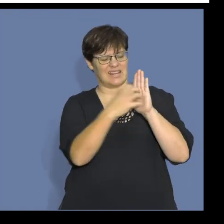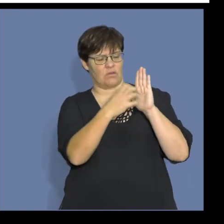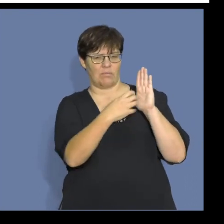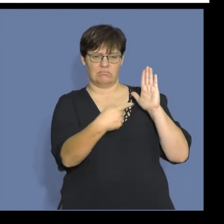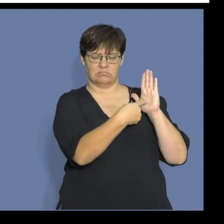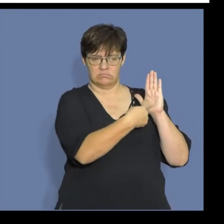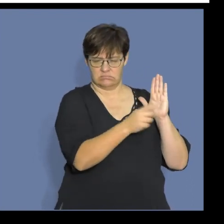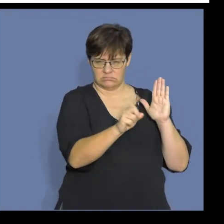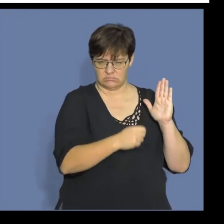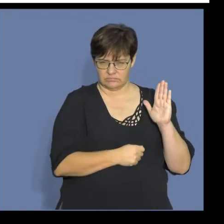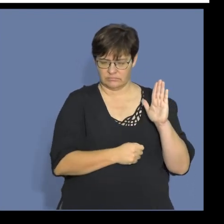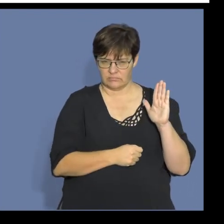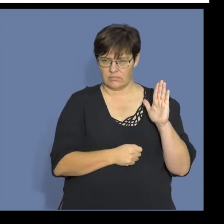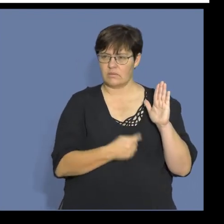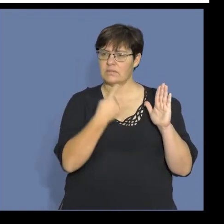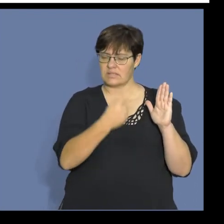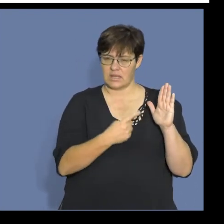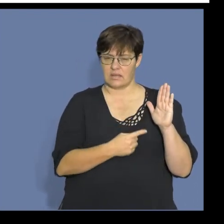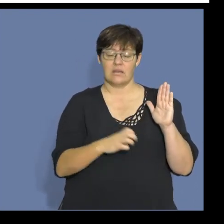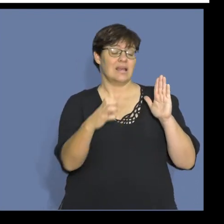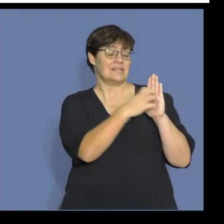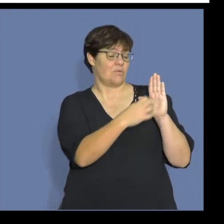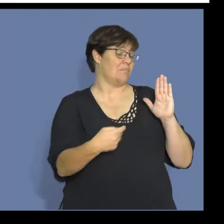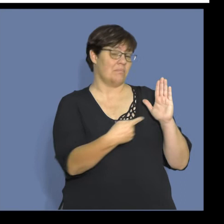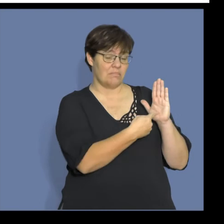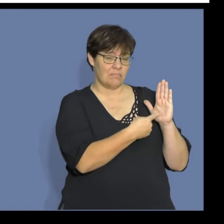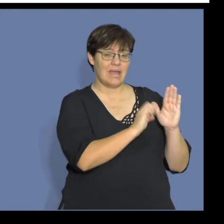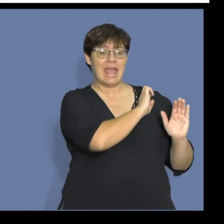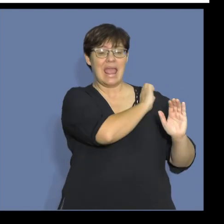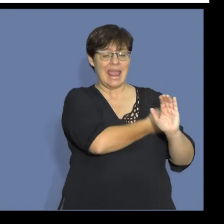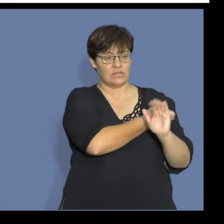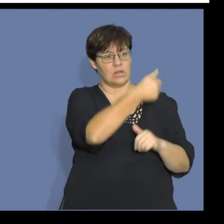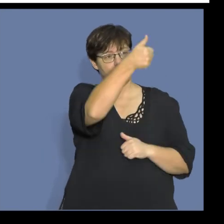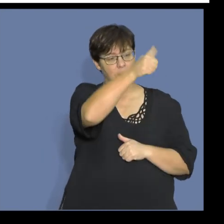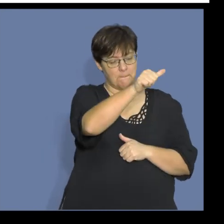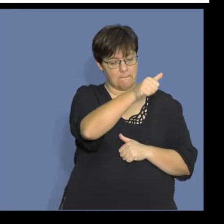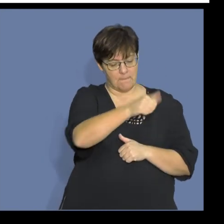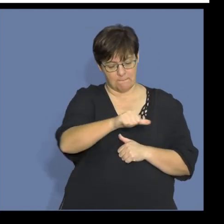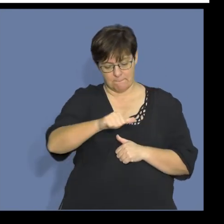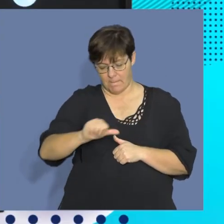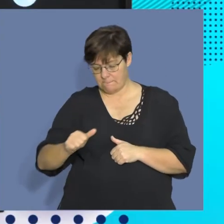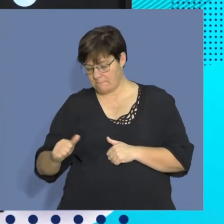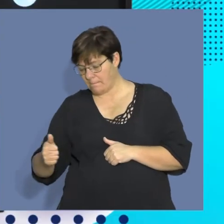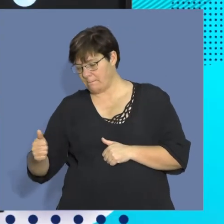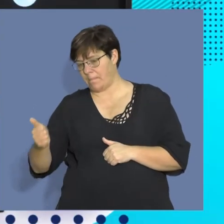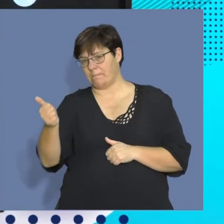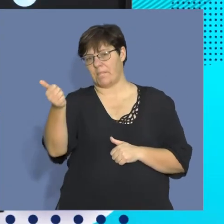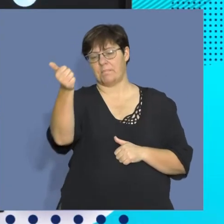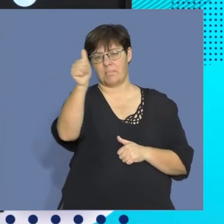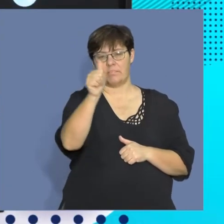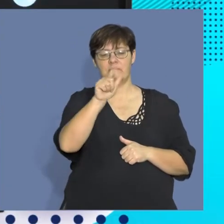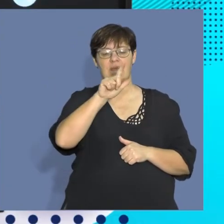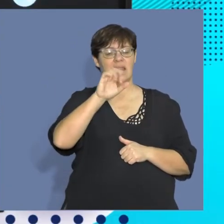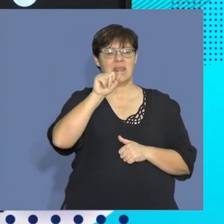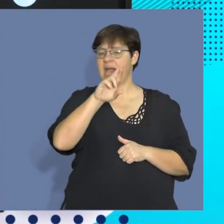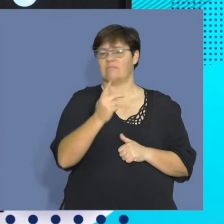the diagram illustrated above? So as I mentioned, a diagram where energy is passed down from one level to the next